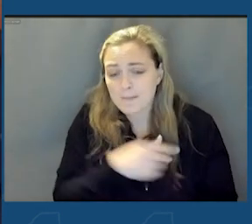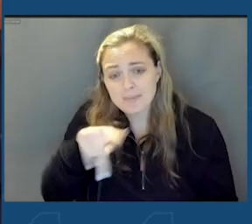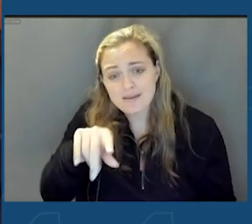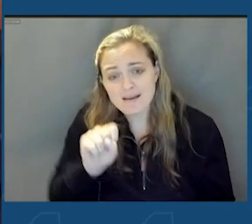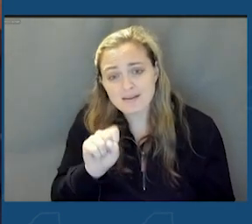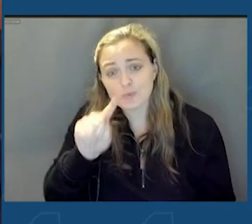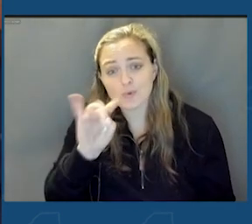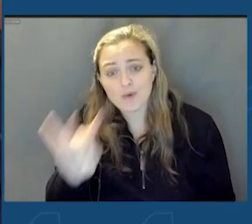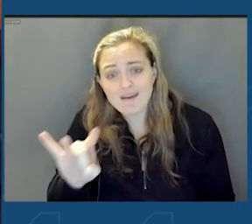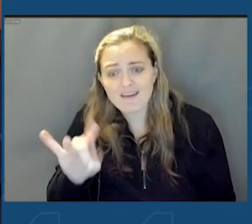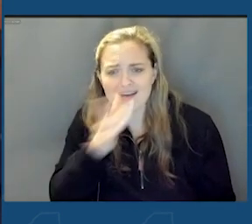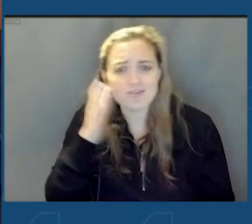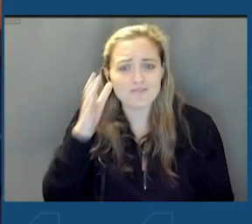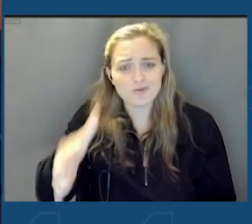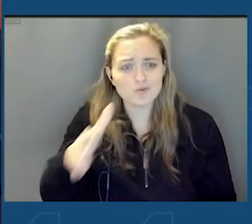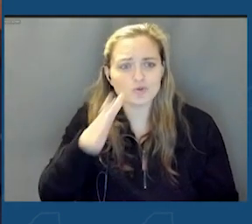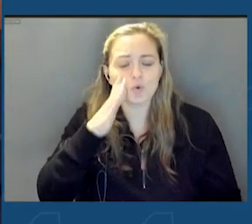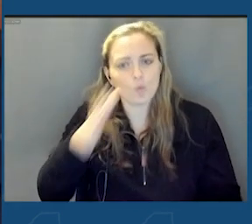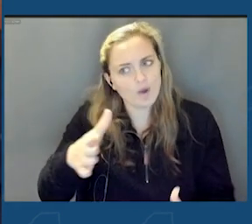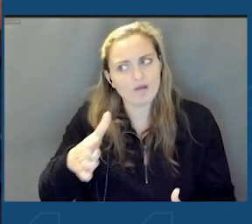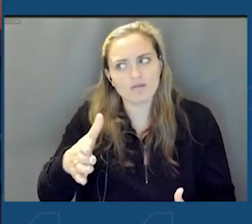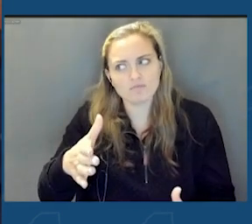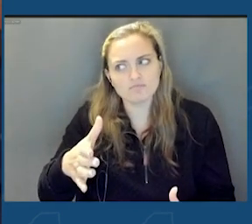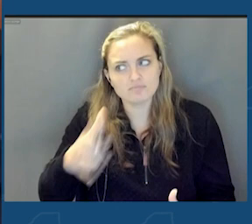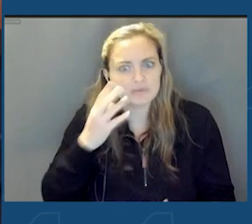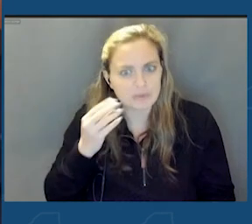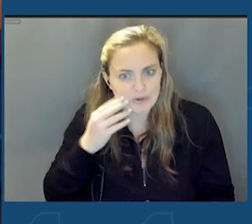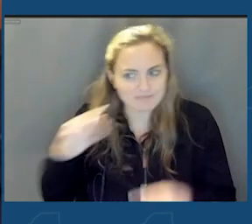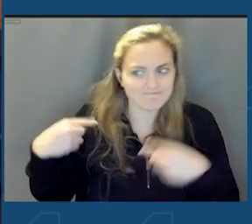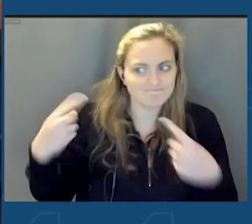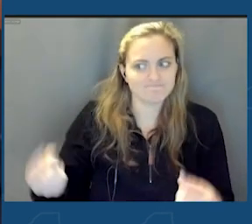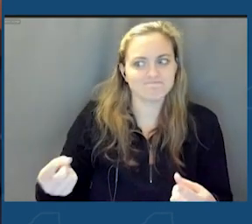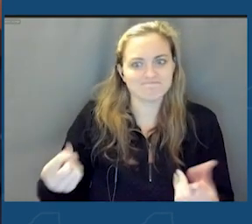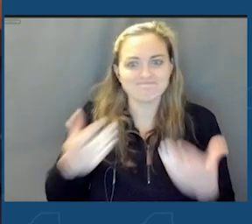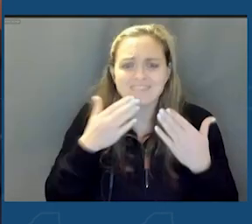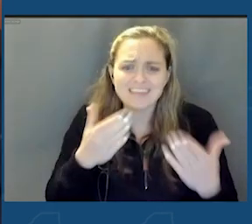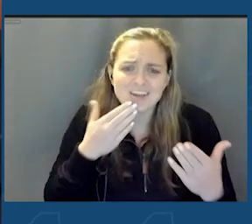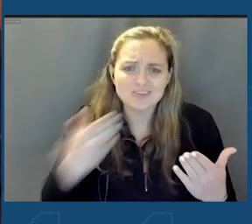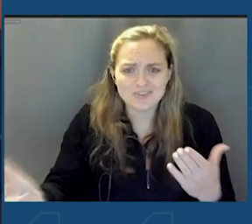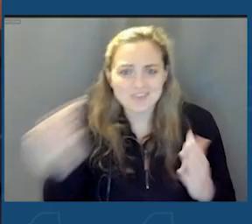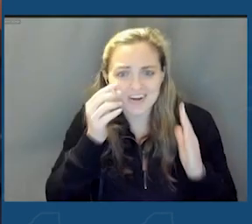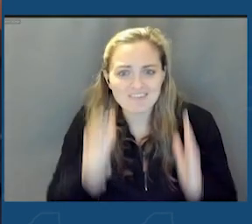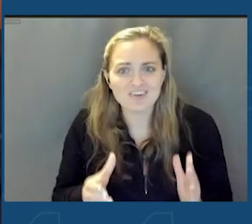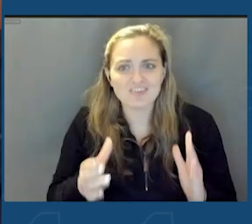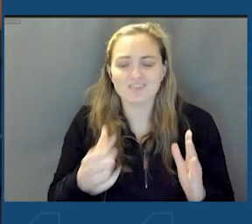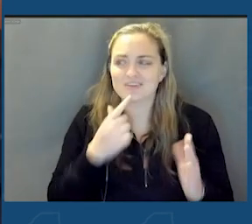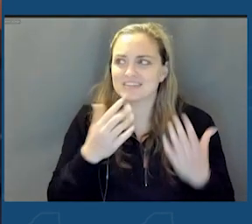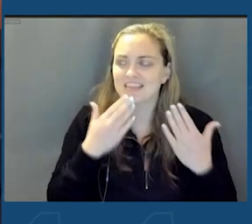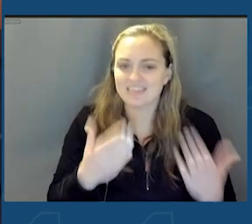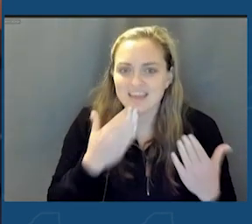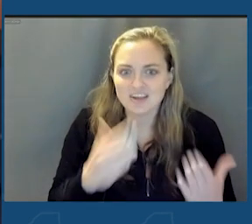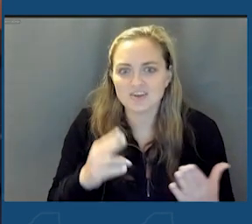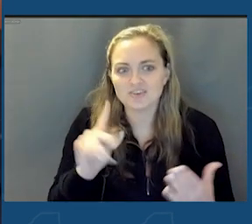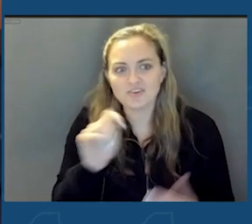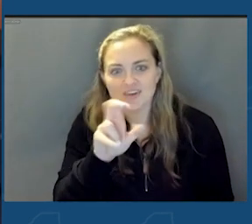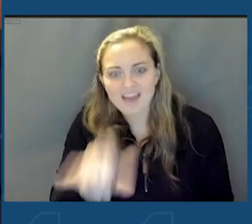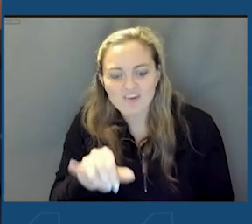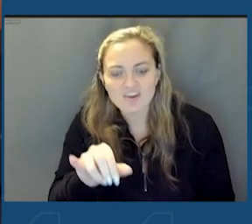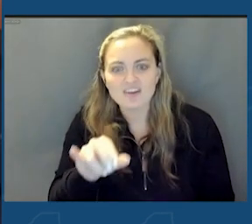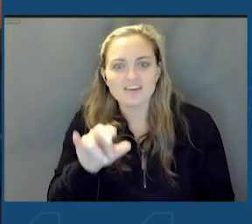in the future will be governing. I want to say thank you to our governor. I want to say thank you to Carrie in Grand